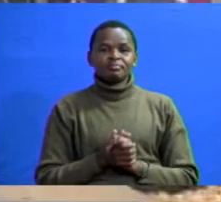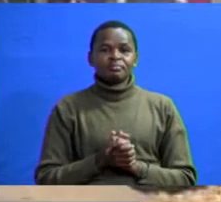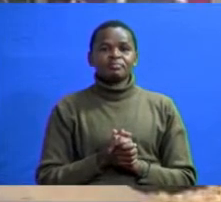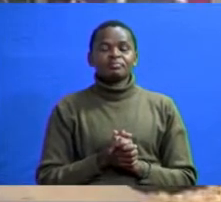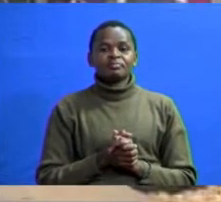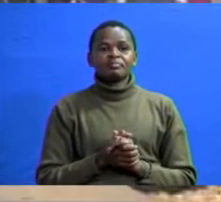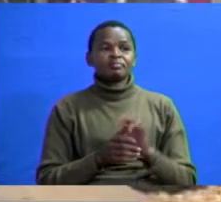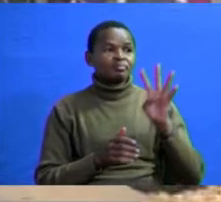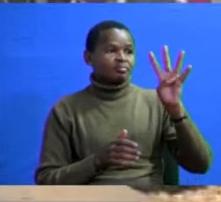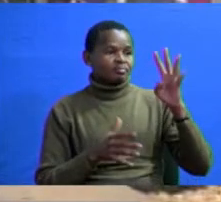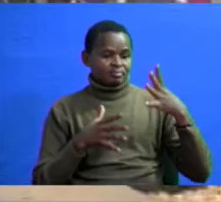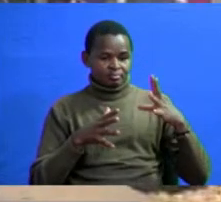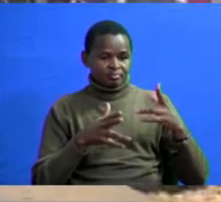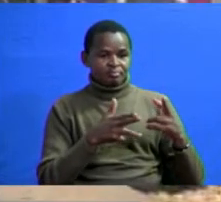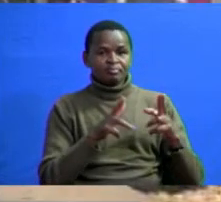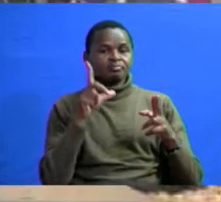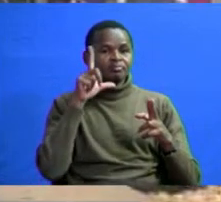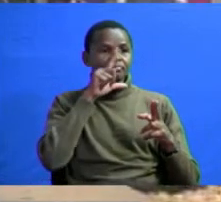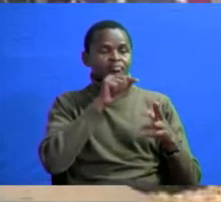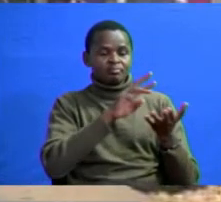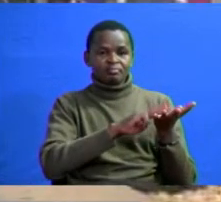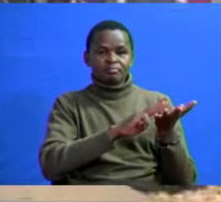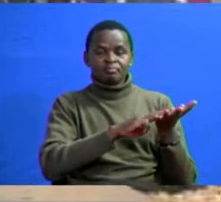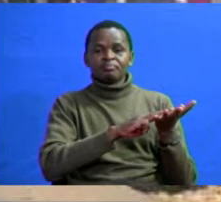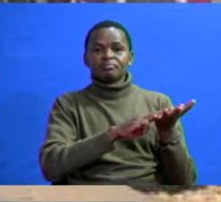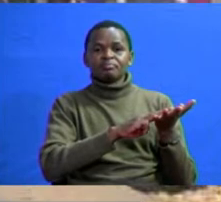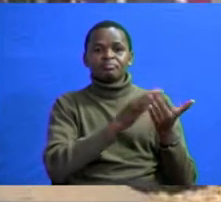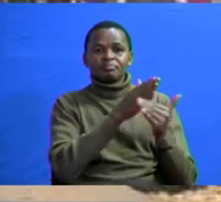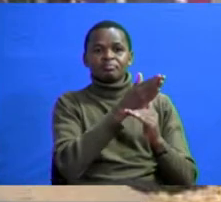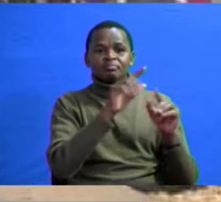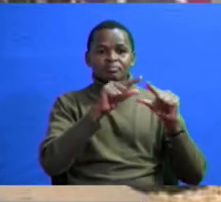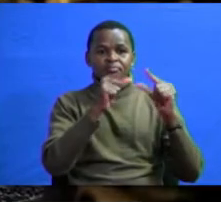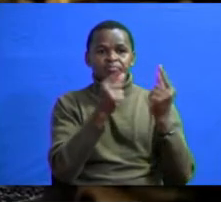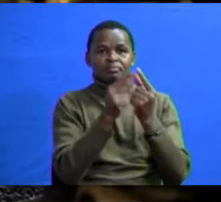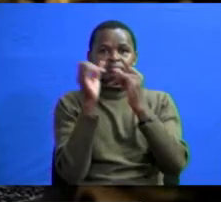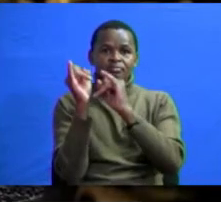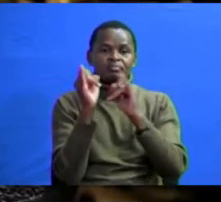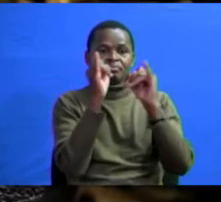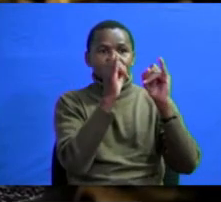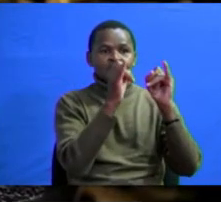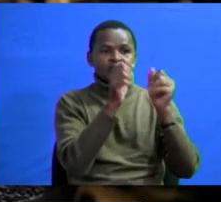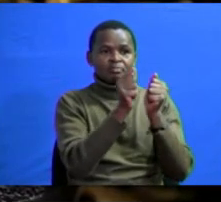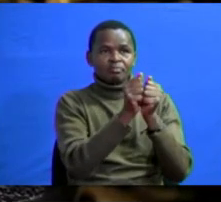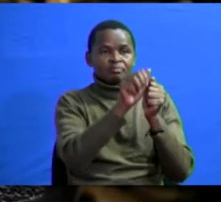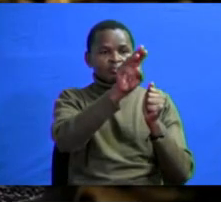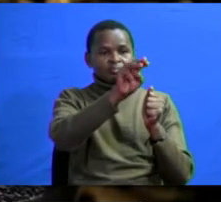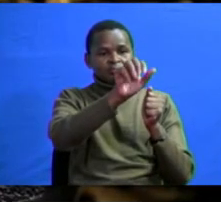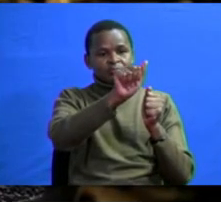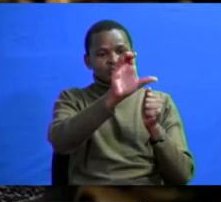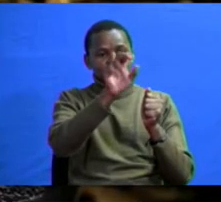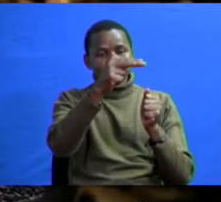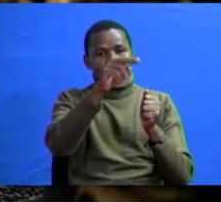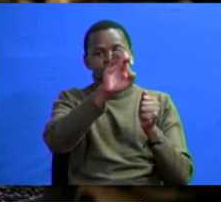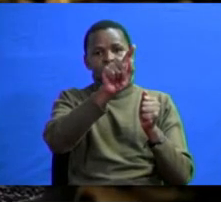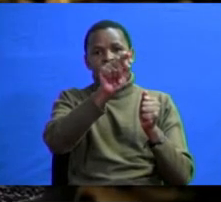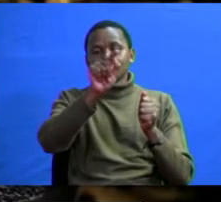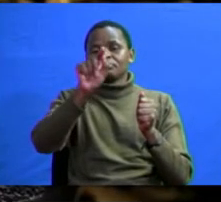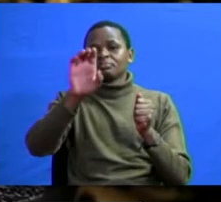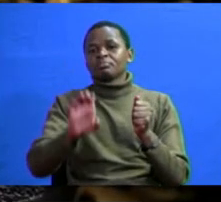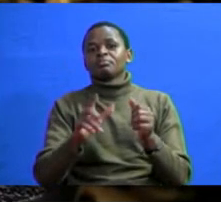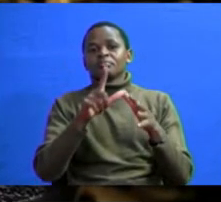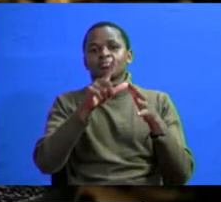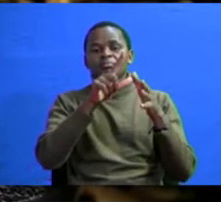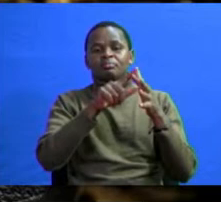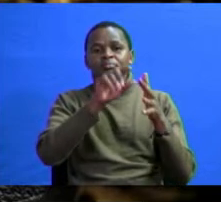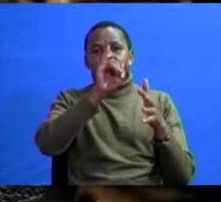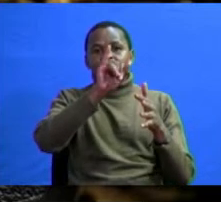Four people have been shot dead in Migori County after a group of individuals armed with machetes and stones launched an attack on the